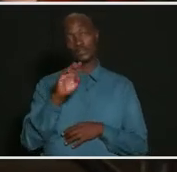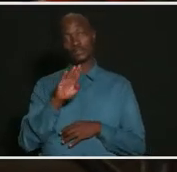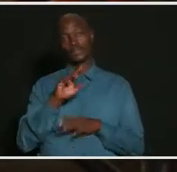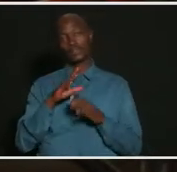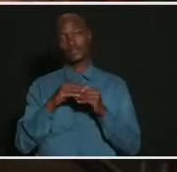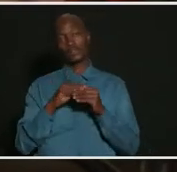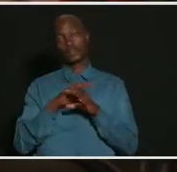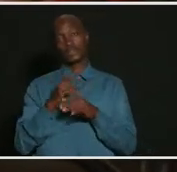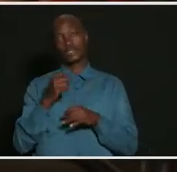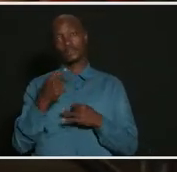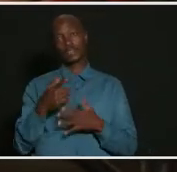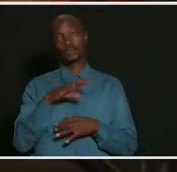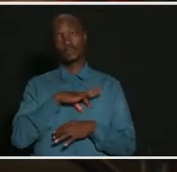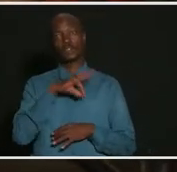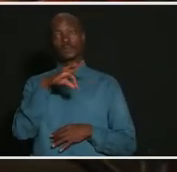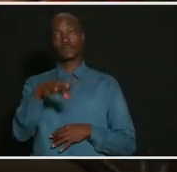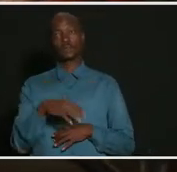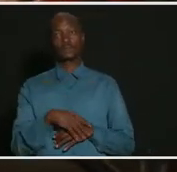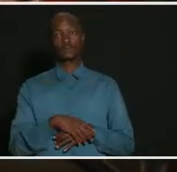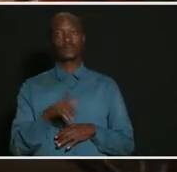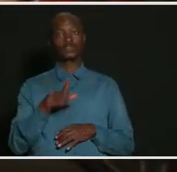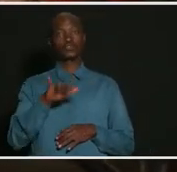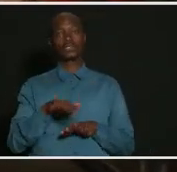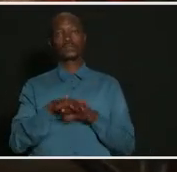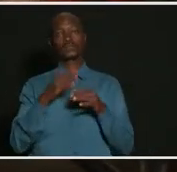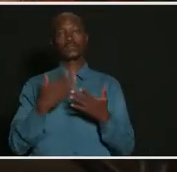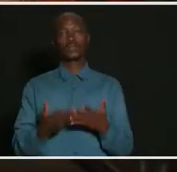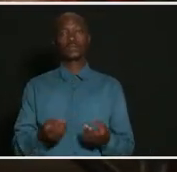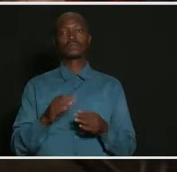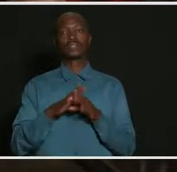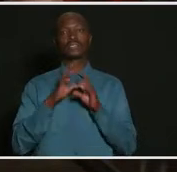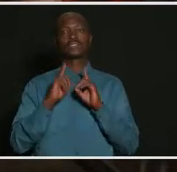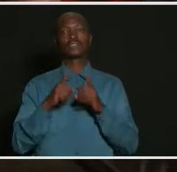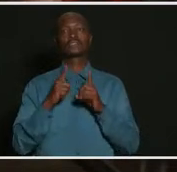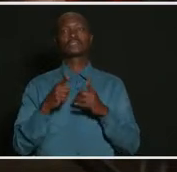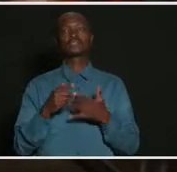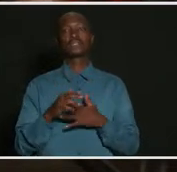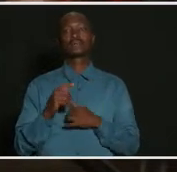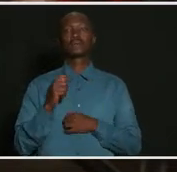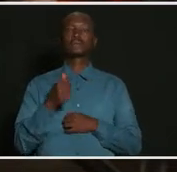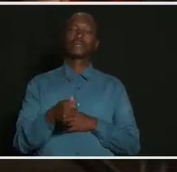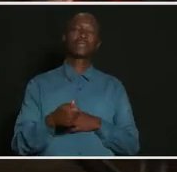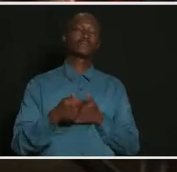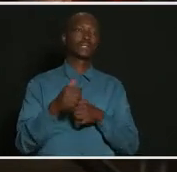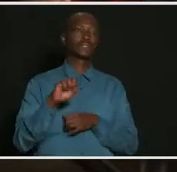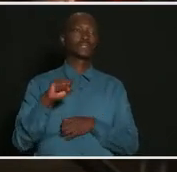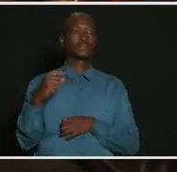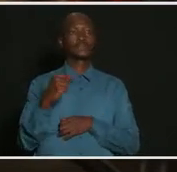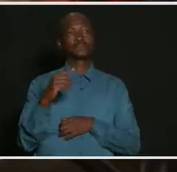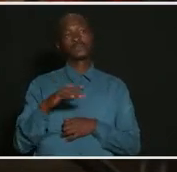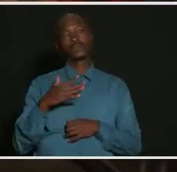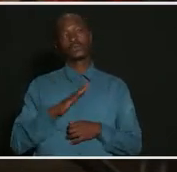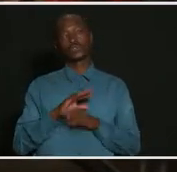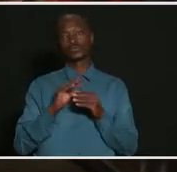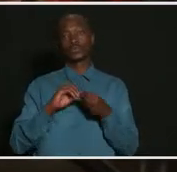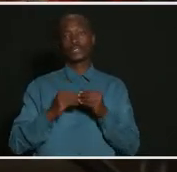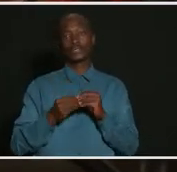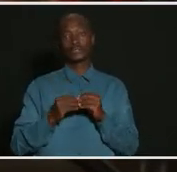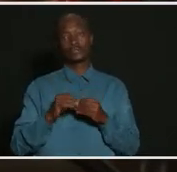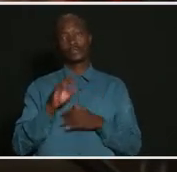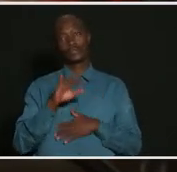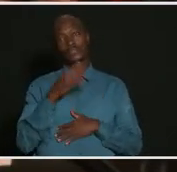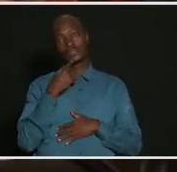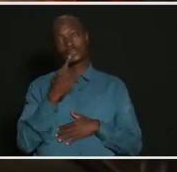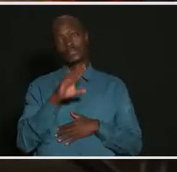be given a stipend or something of some sort so that we don't have teachers being reimbursed by the STP but also we want to make an amendment that